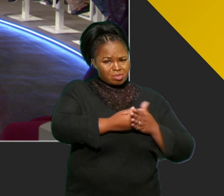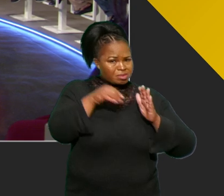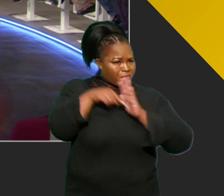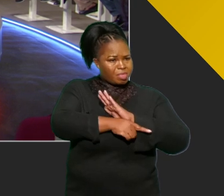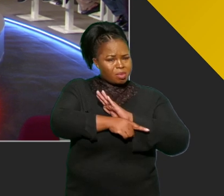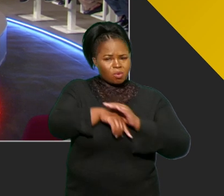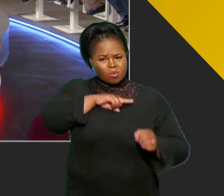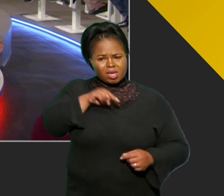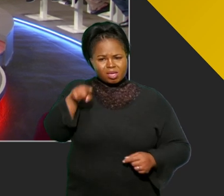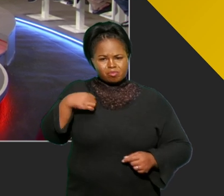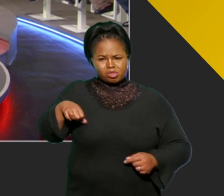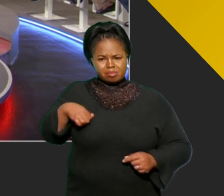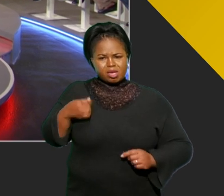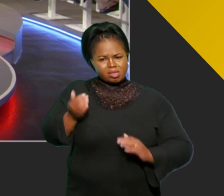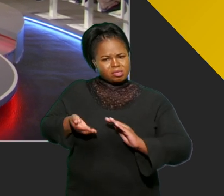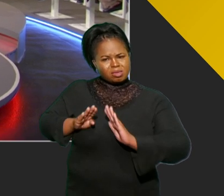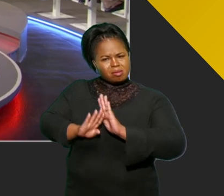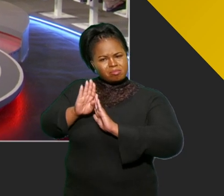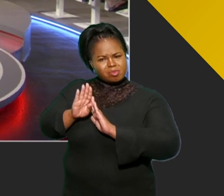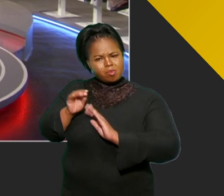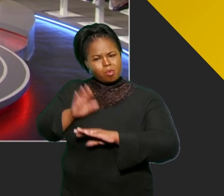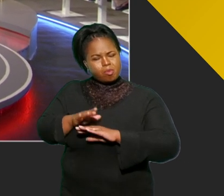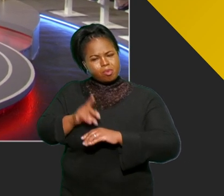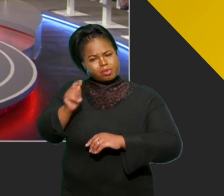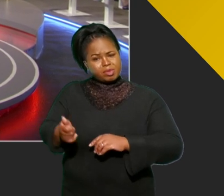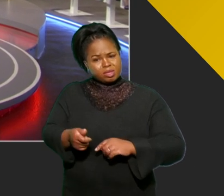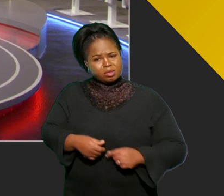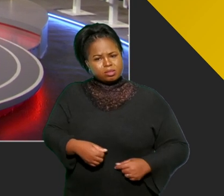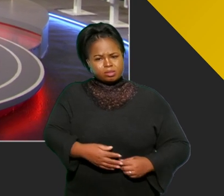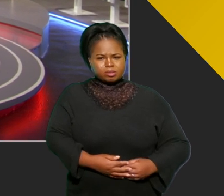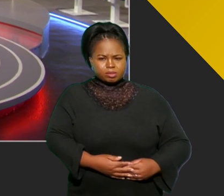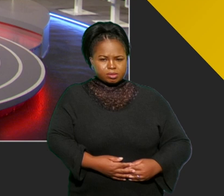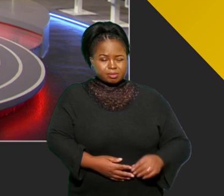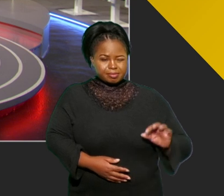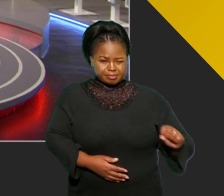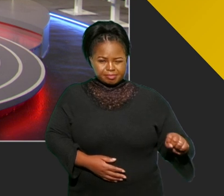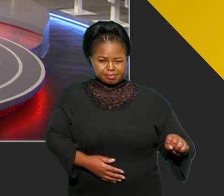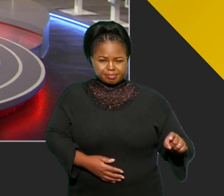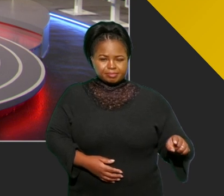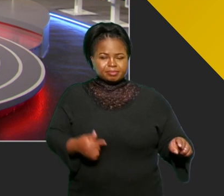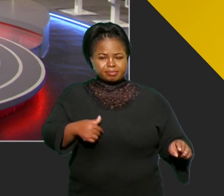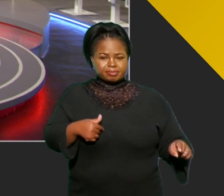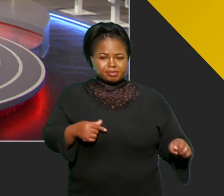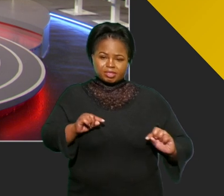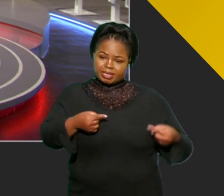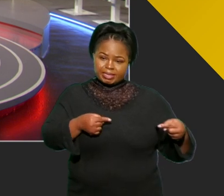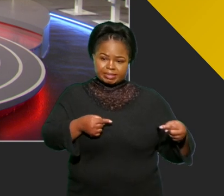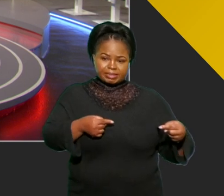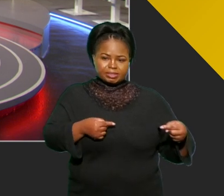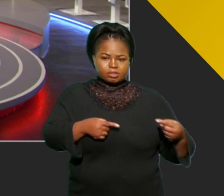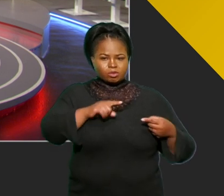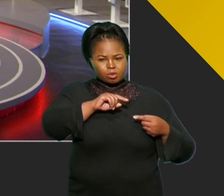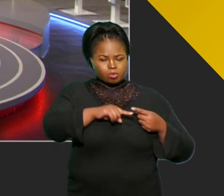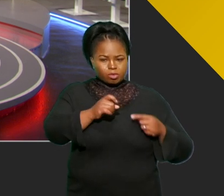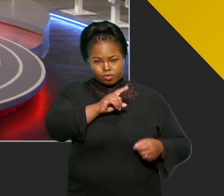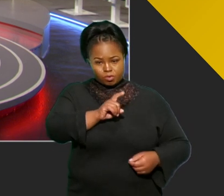the cost of trying to be, you know, taking care of people? But it's before I'm going to lap, and I'm going against the Colette's point of question,